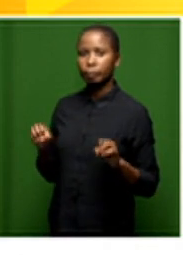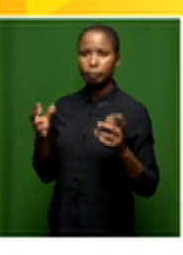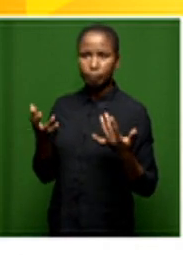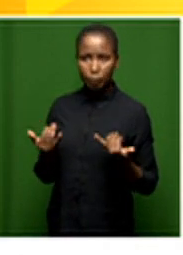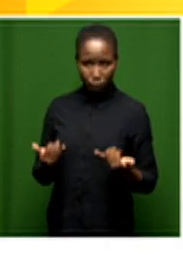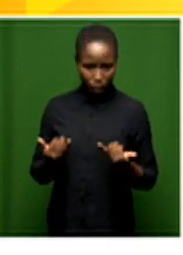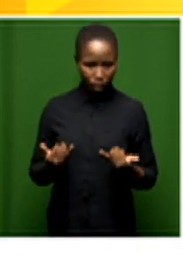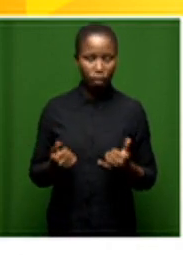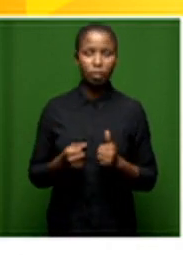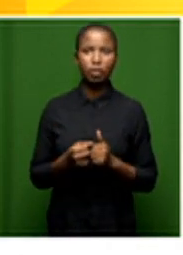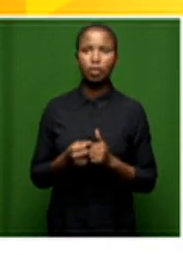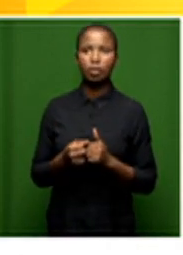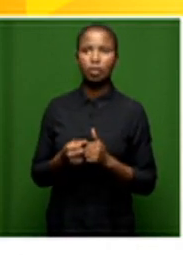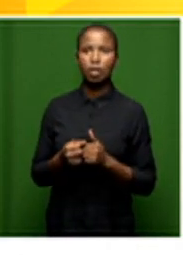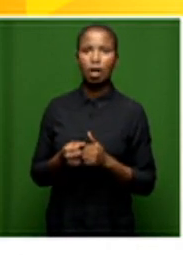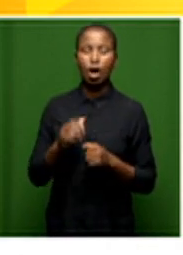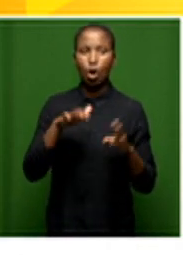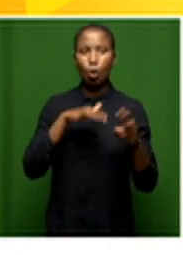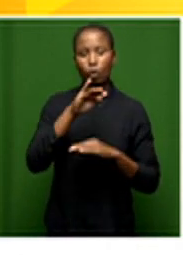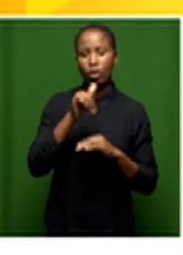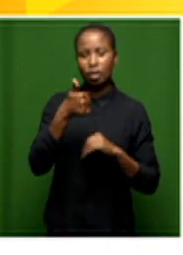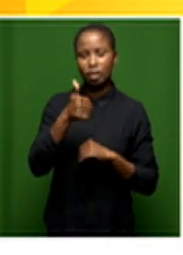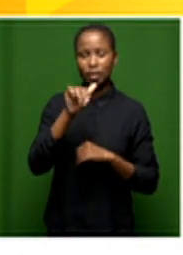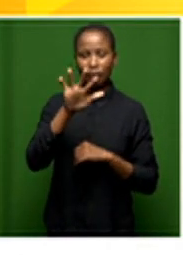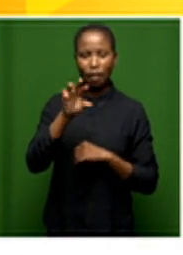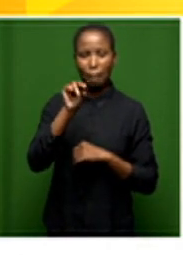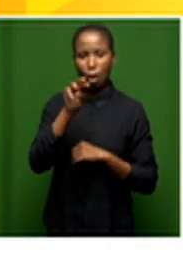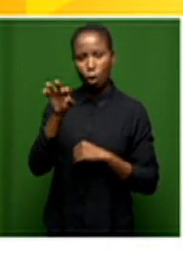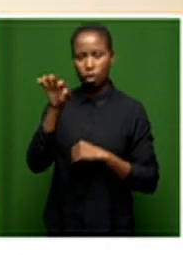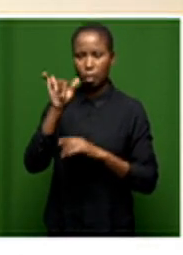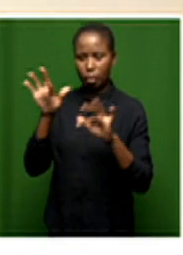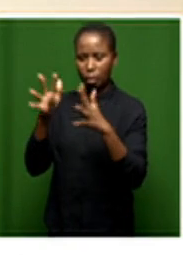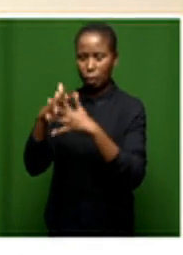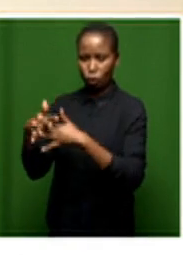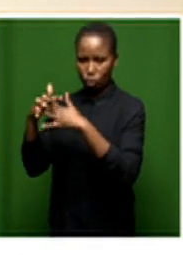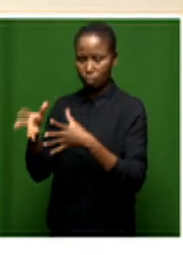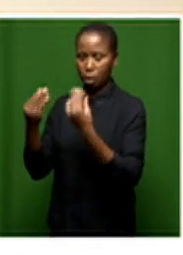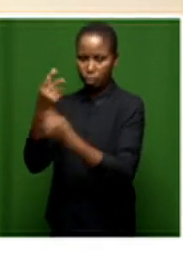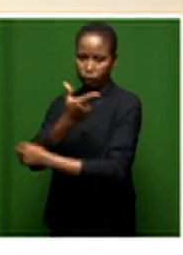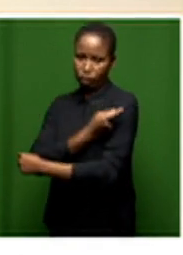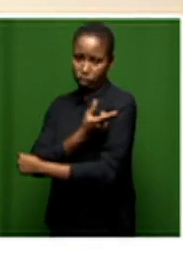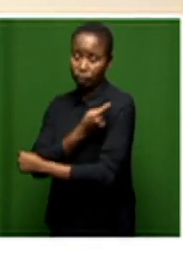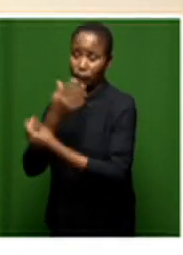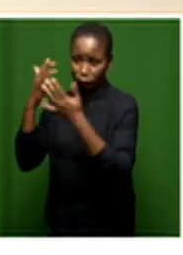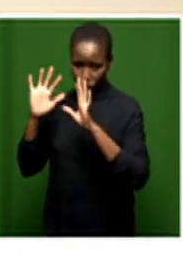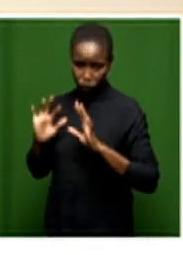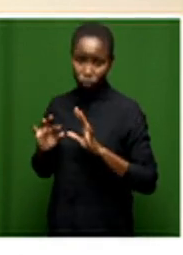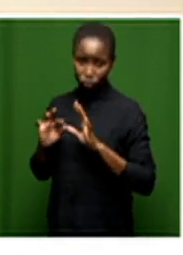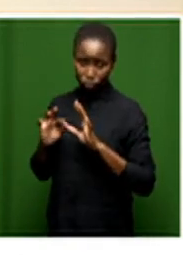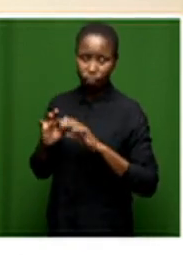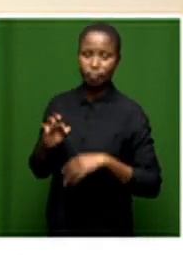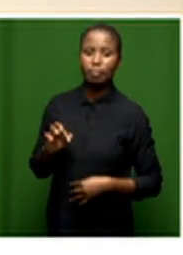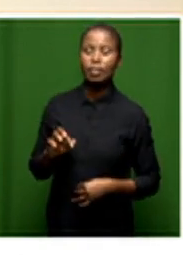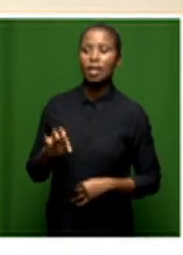this time, Leanne, over 65 million Americans have been vaccinated. And our Centers for